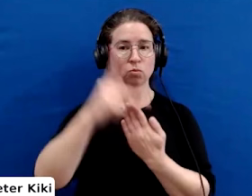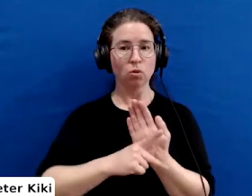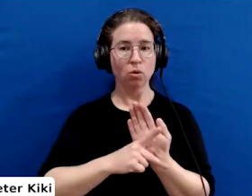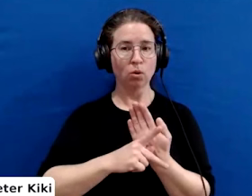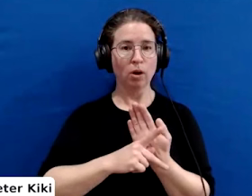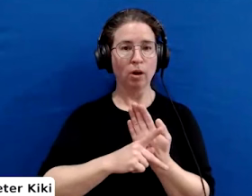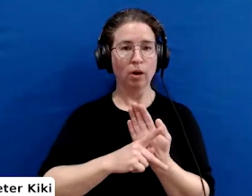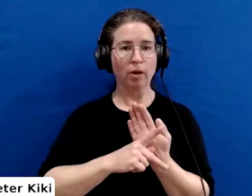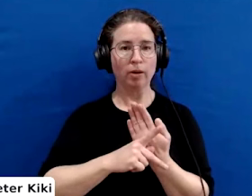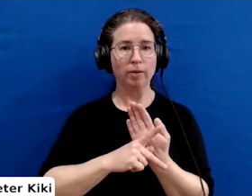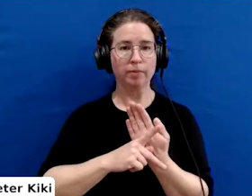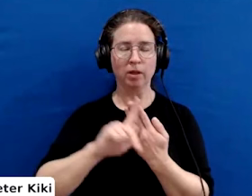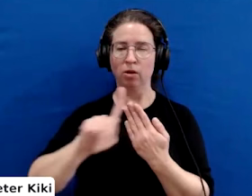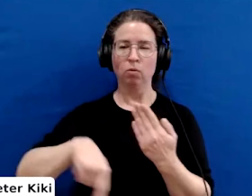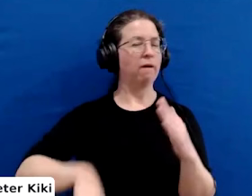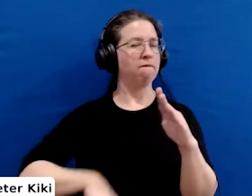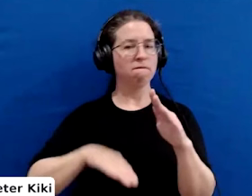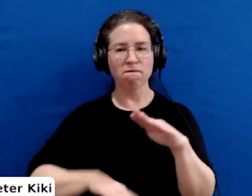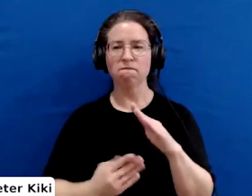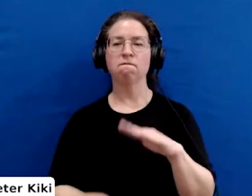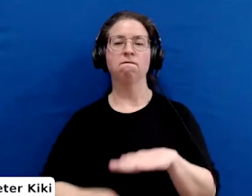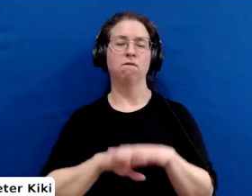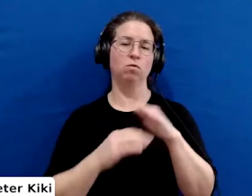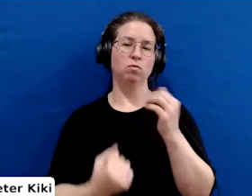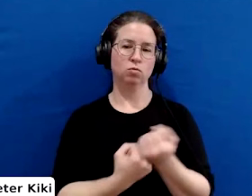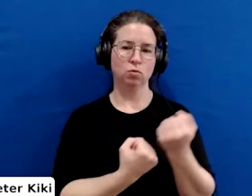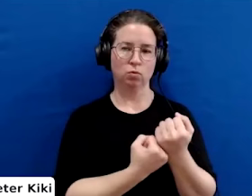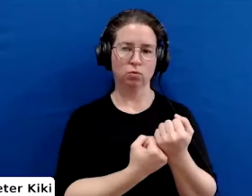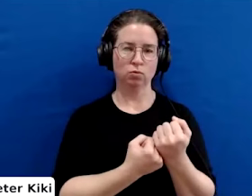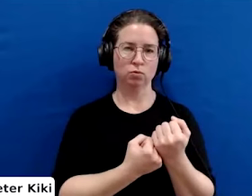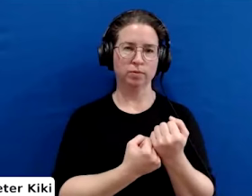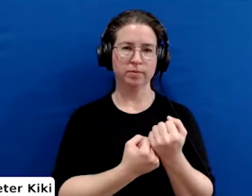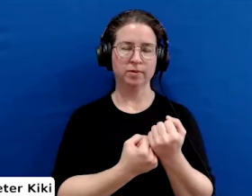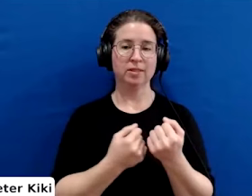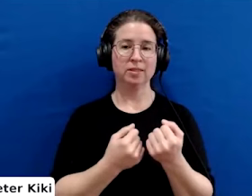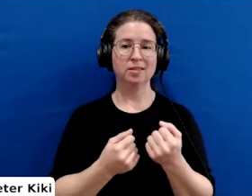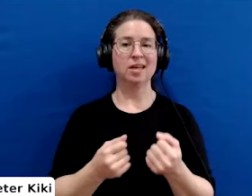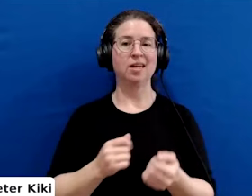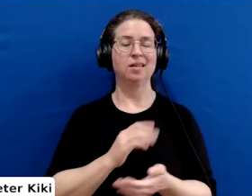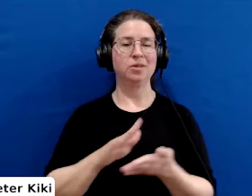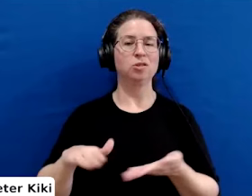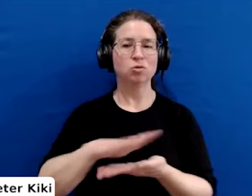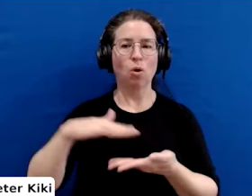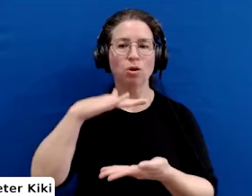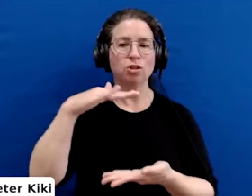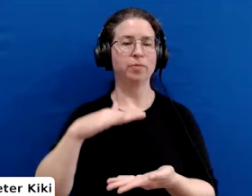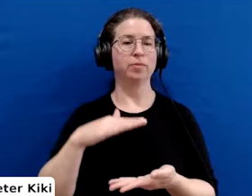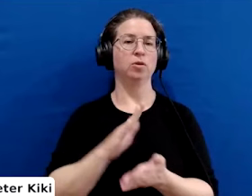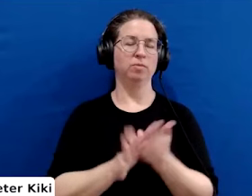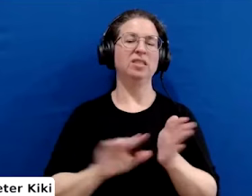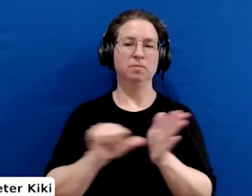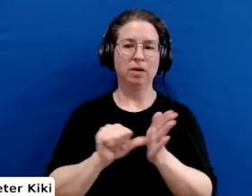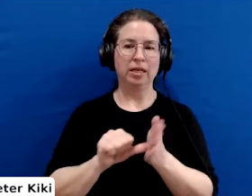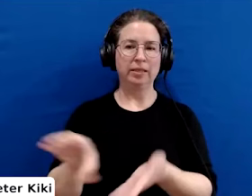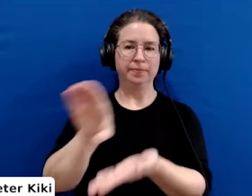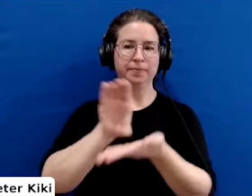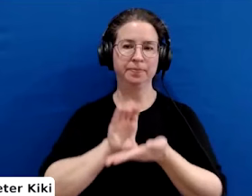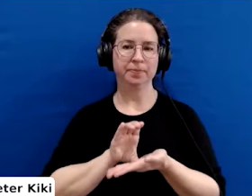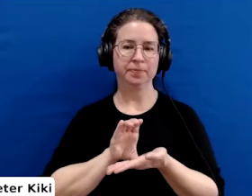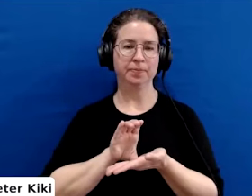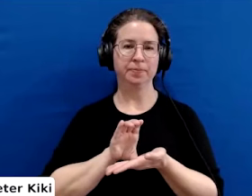provide full wraparound supports. So this includes a scholarship, so a financial component,